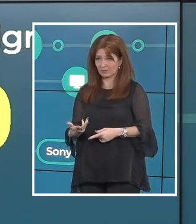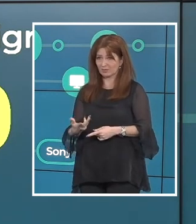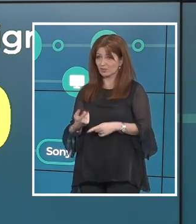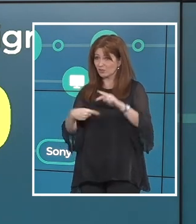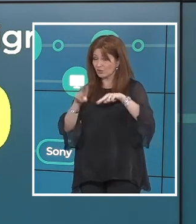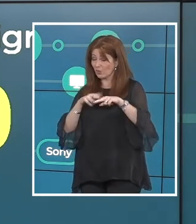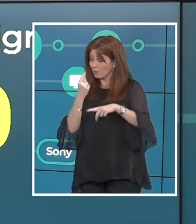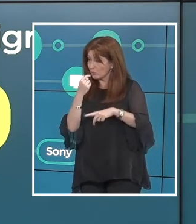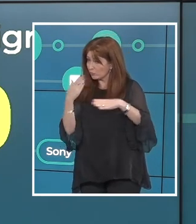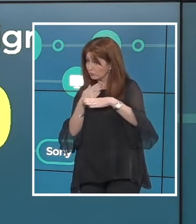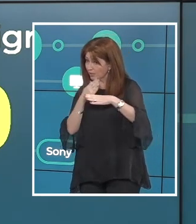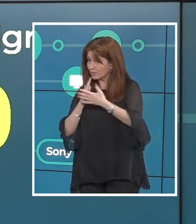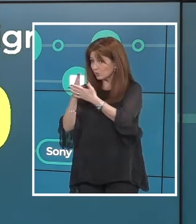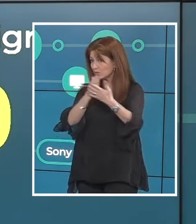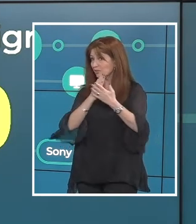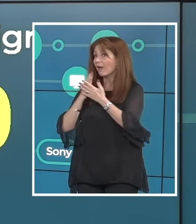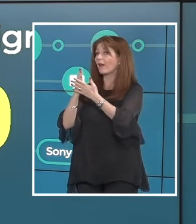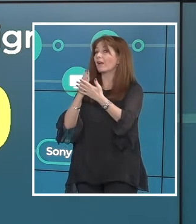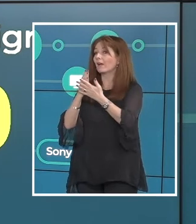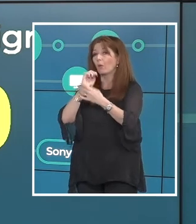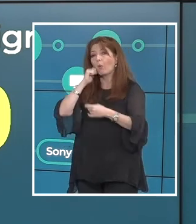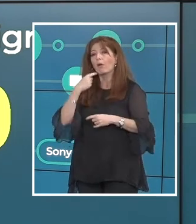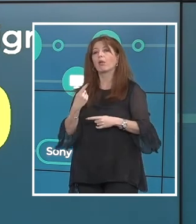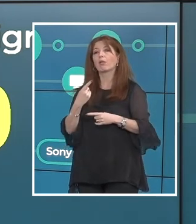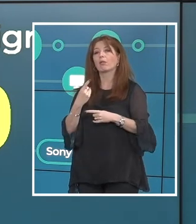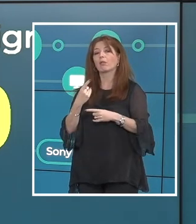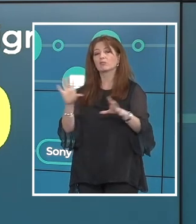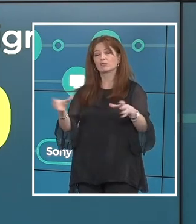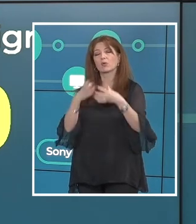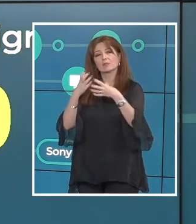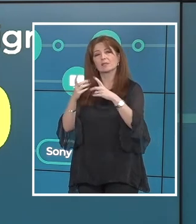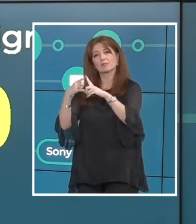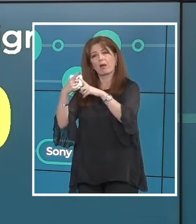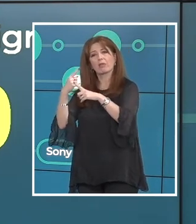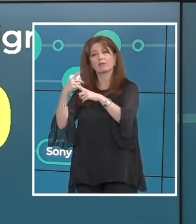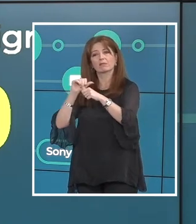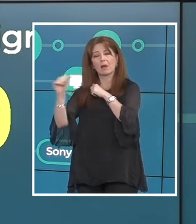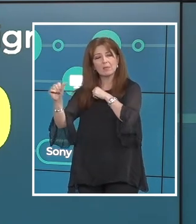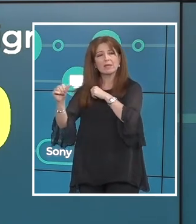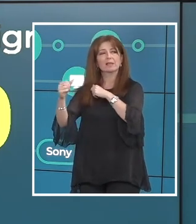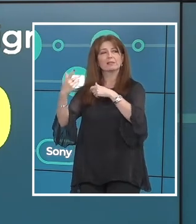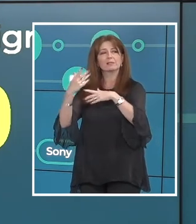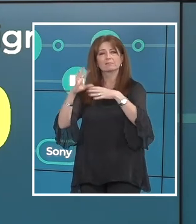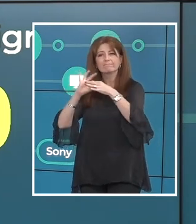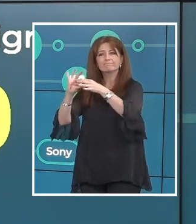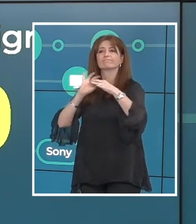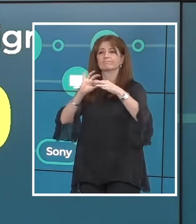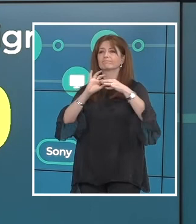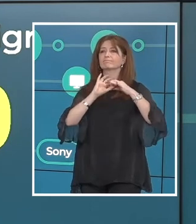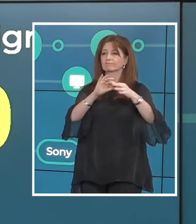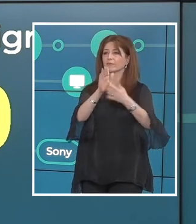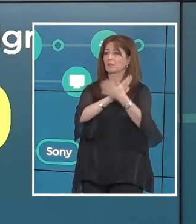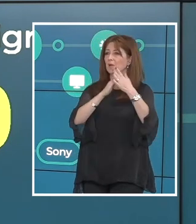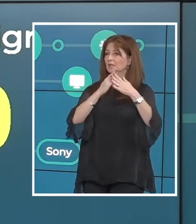teams to make those changes. So we're working with our teams, we're working with other companies to figure out what are the best practices and making sure we're implementing